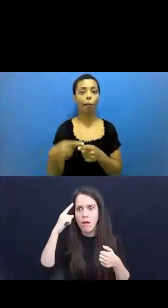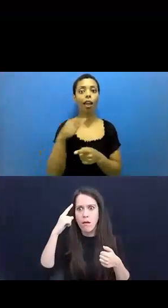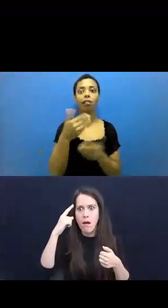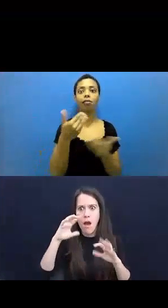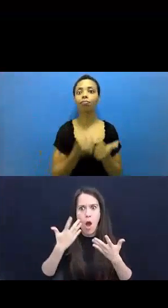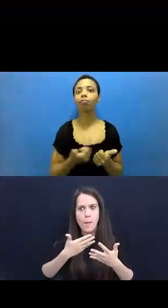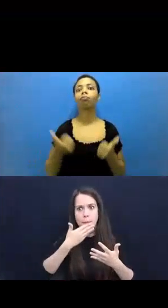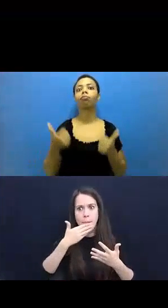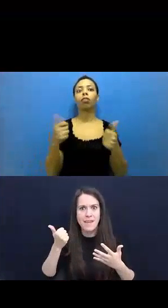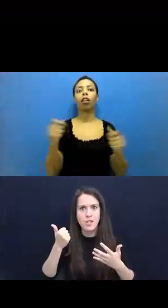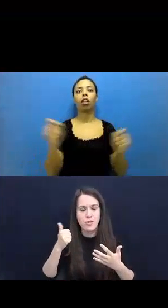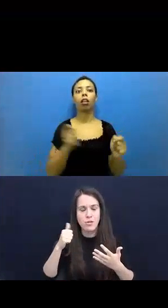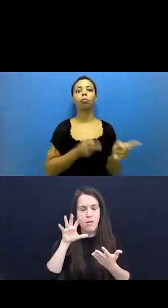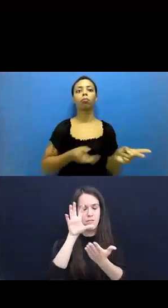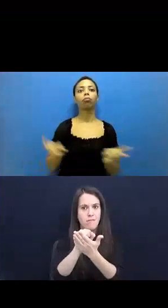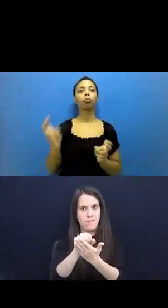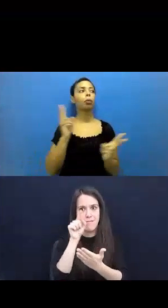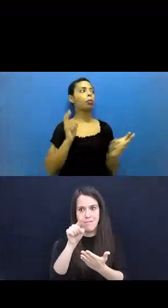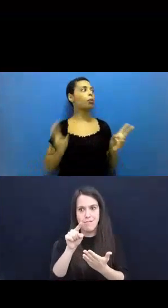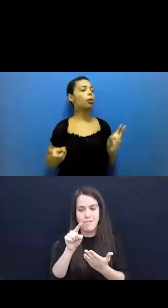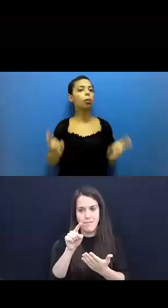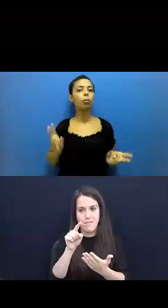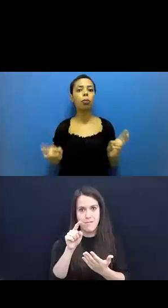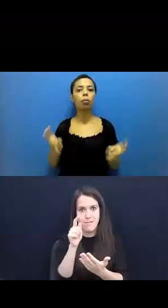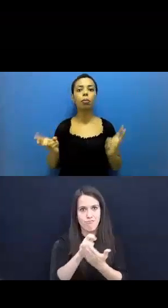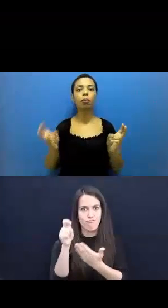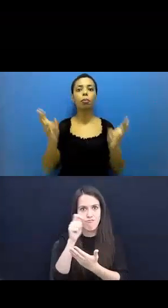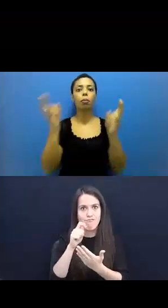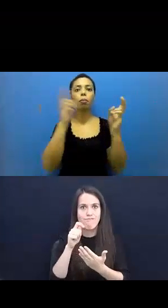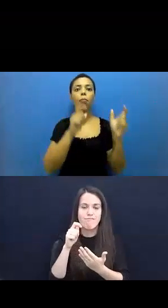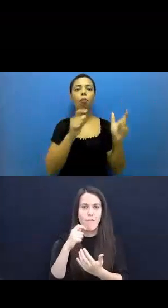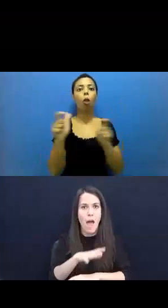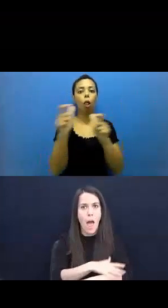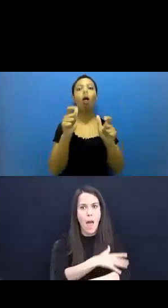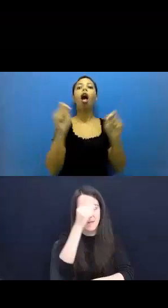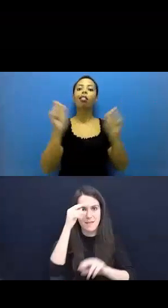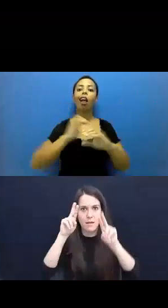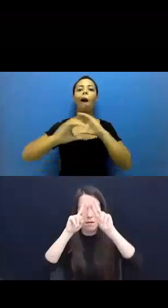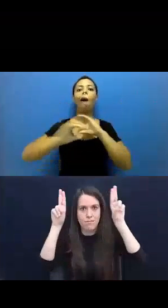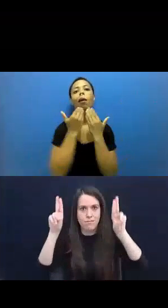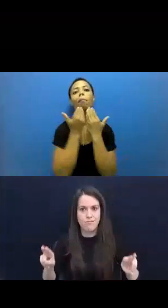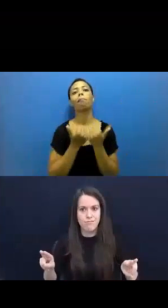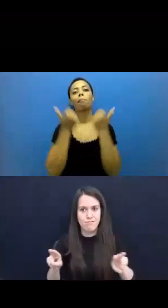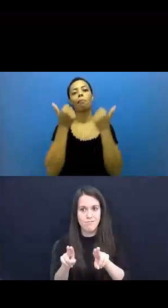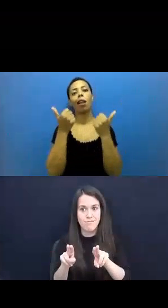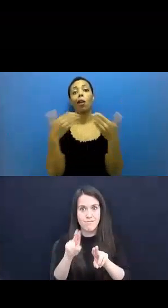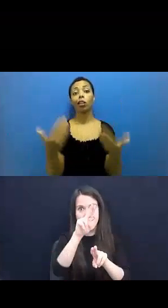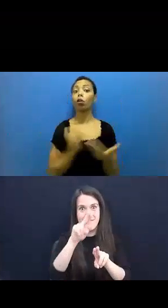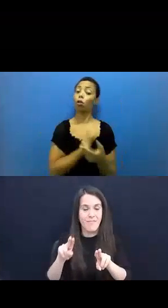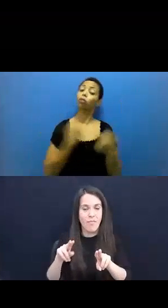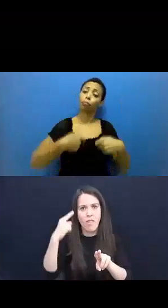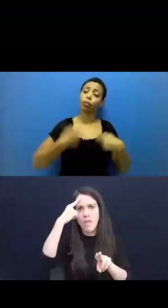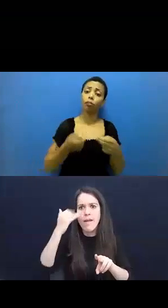that would be recognizable by someone who knows social haptic communication. We also needed to consider the different